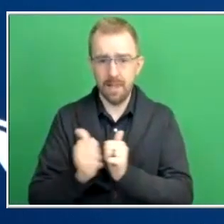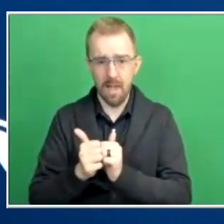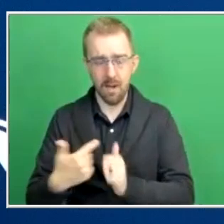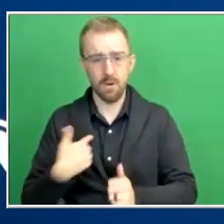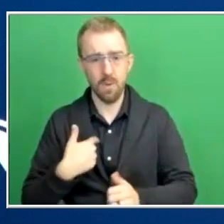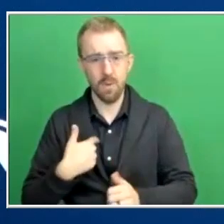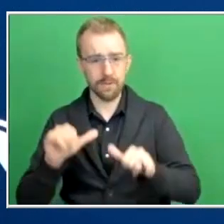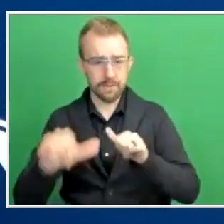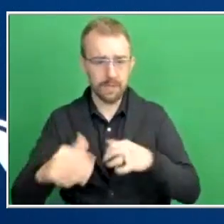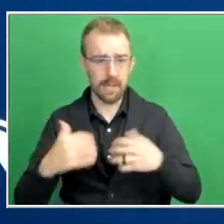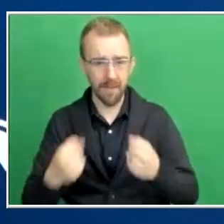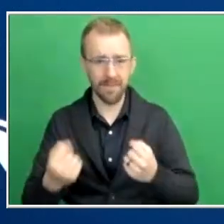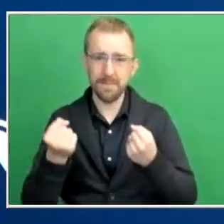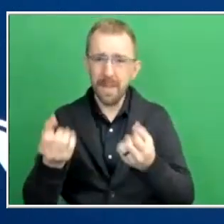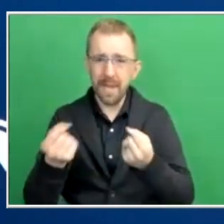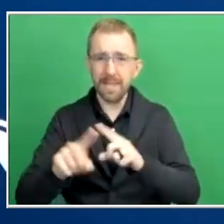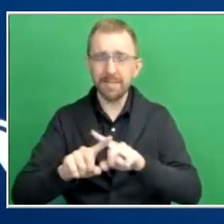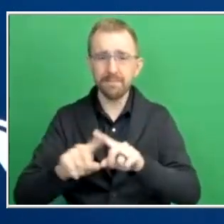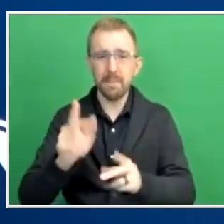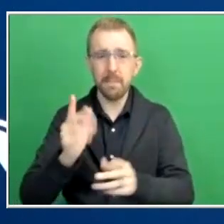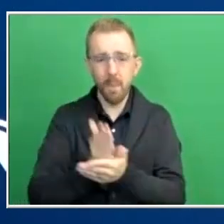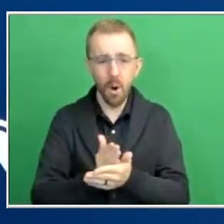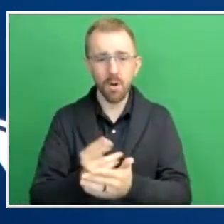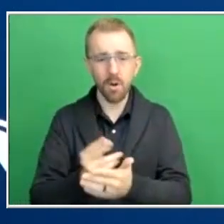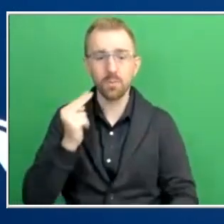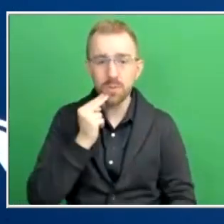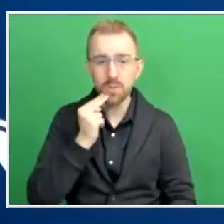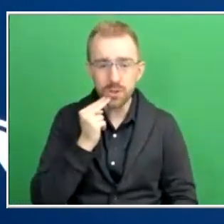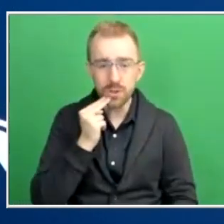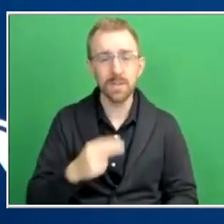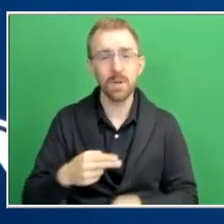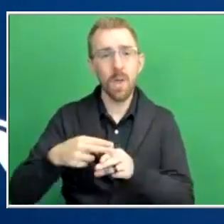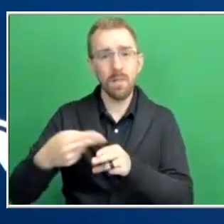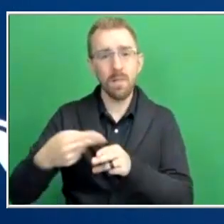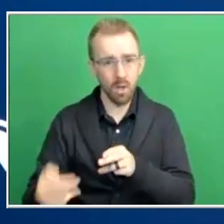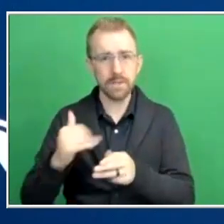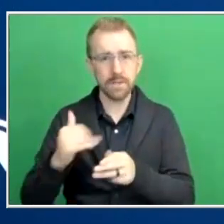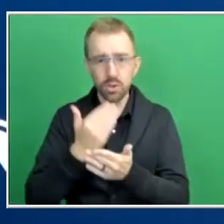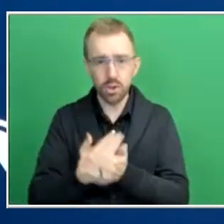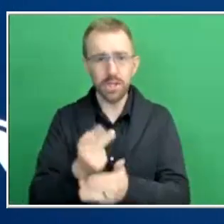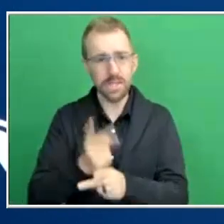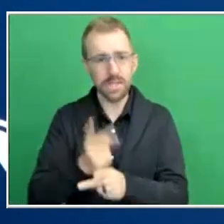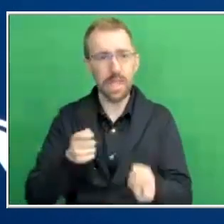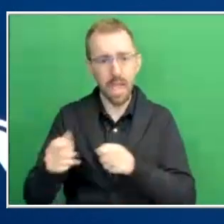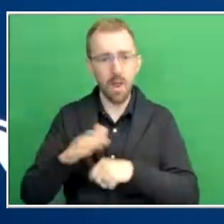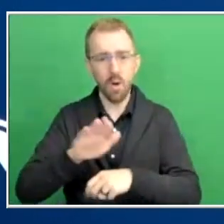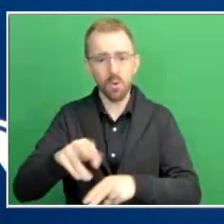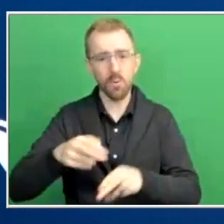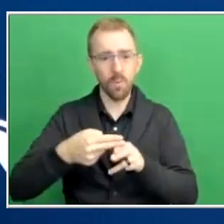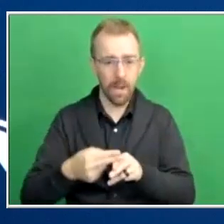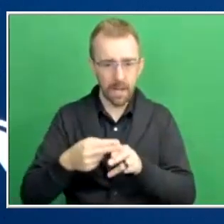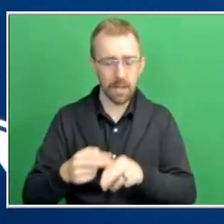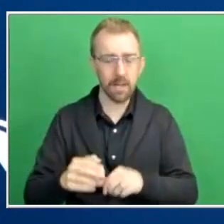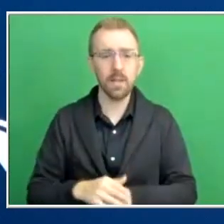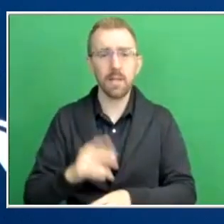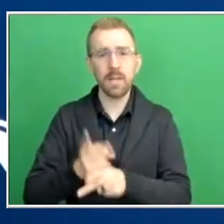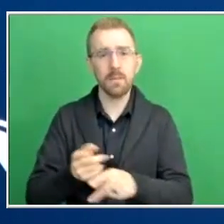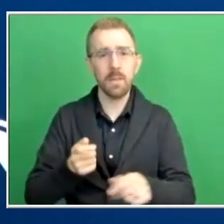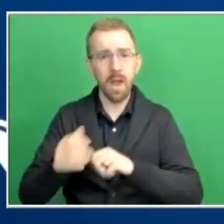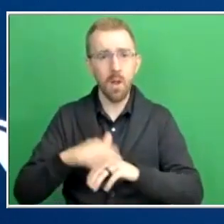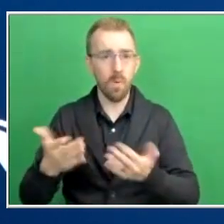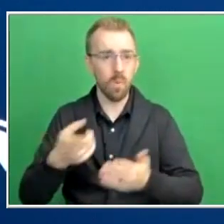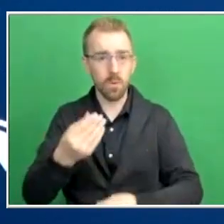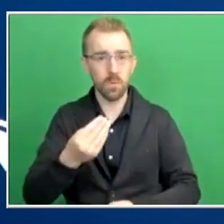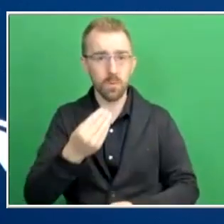are multiple components. Certainly nutrition, weight loss is good, keeping a handle on your weight, keeping a handle on what you eat, eating